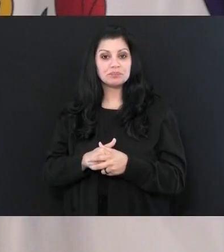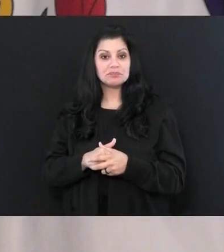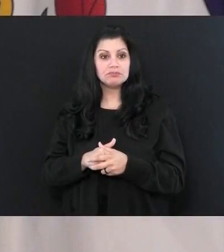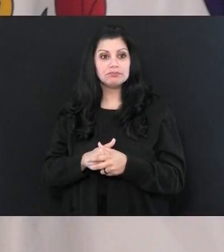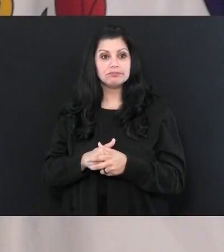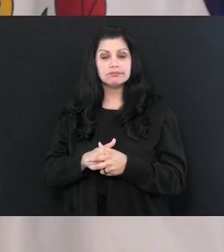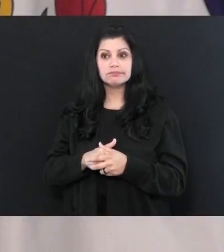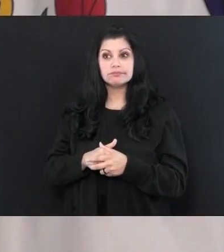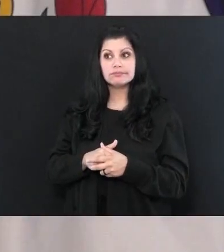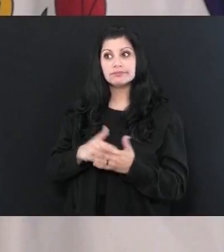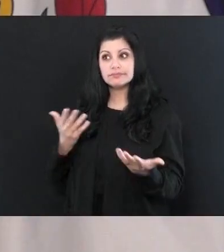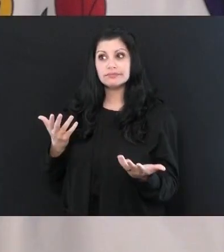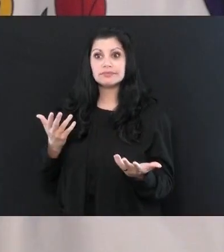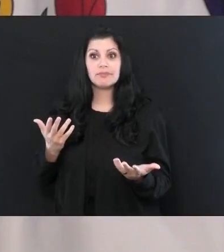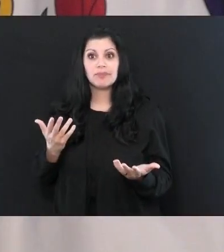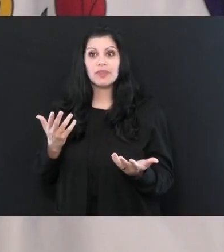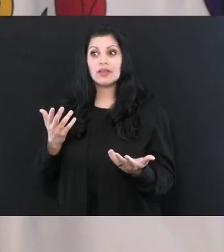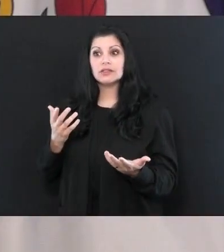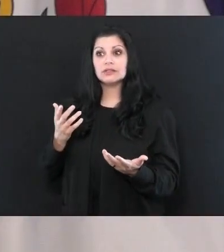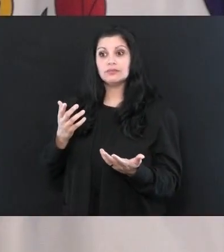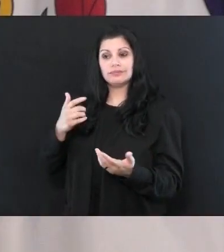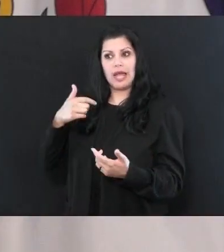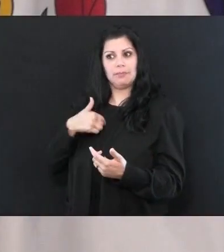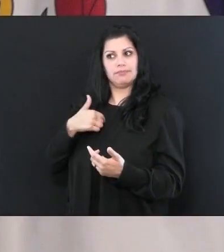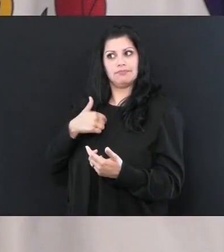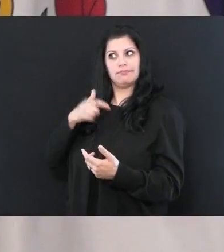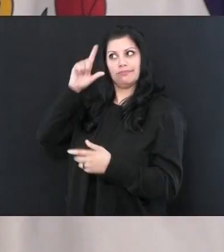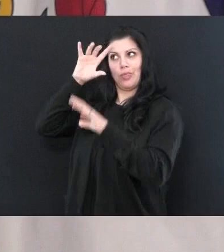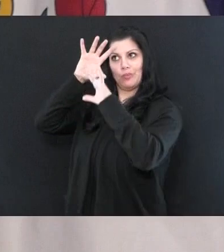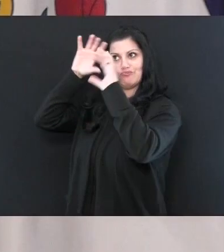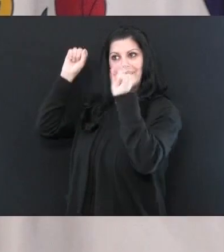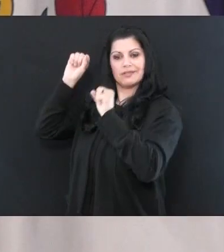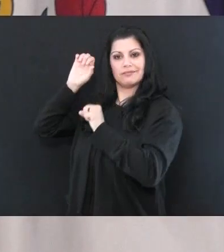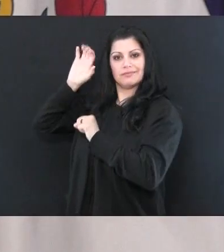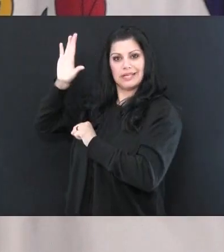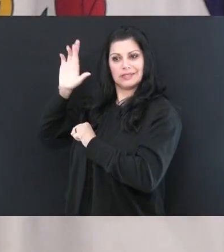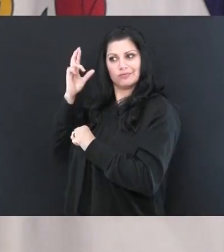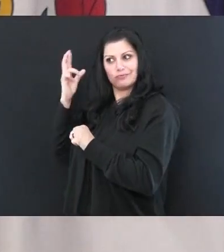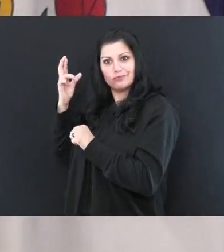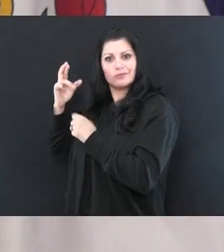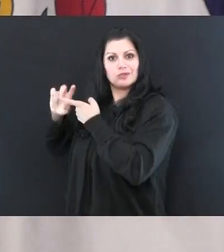and I would say this if he was sitting here as his buddy, but our